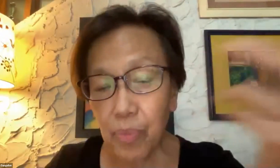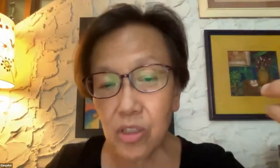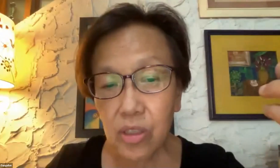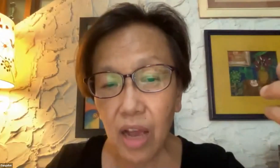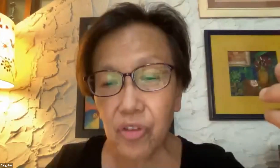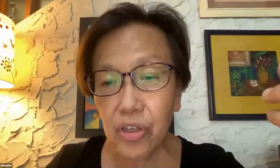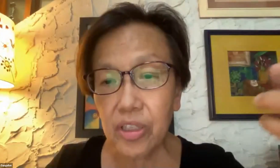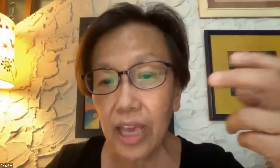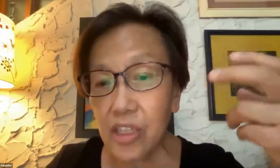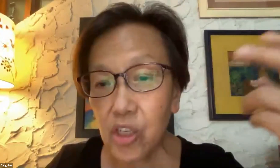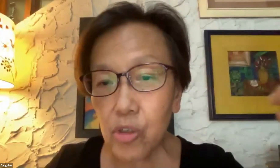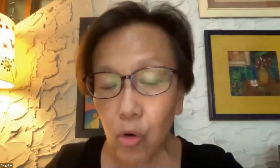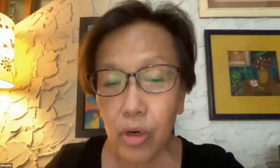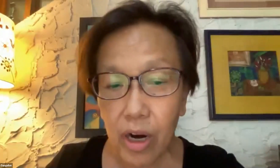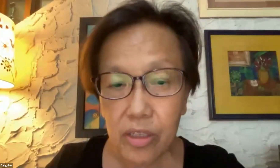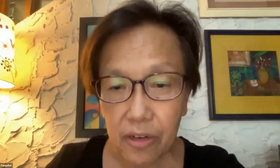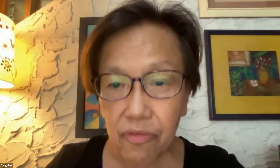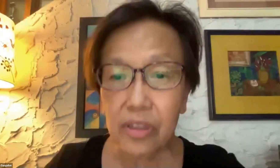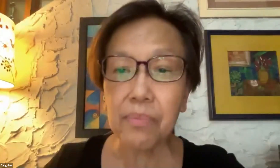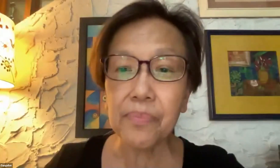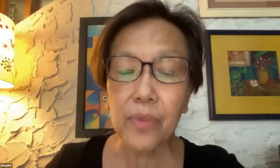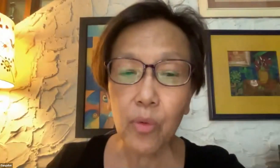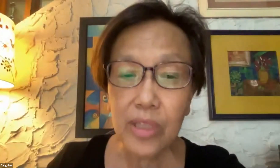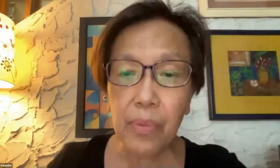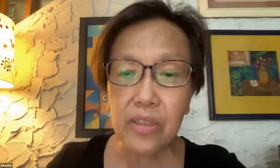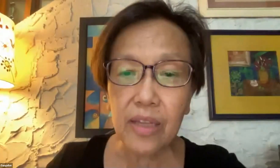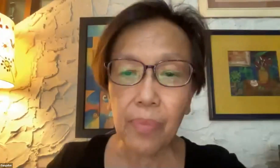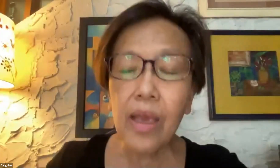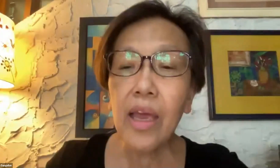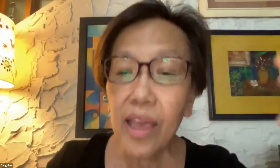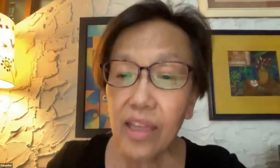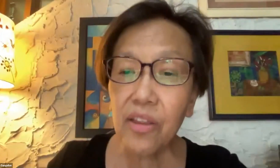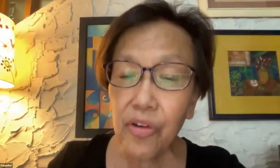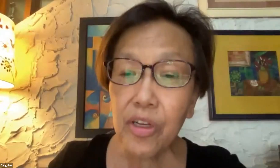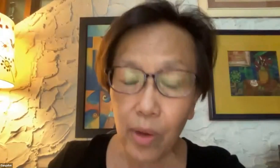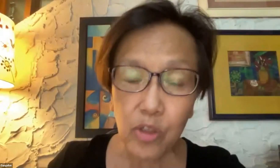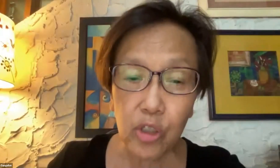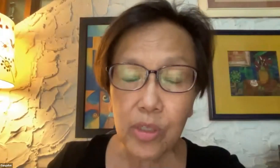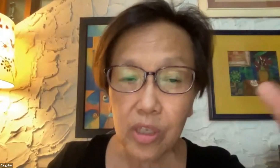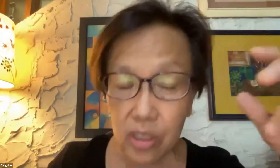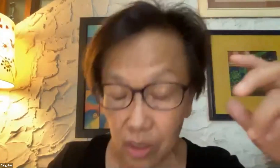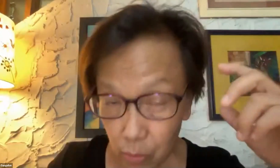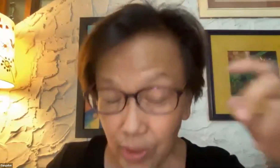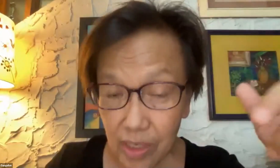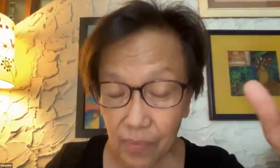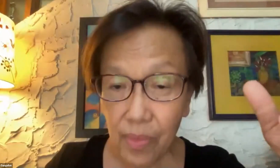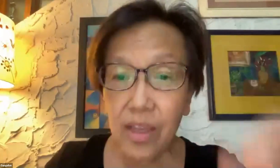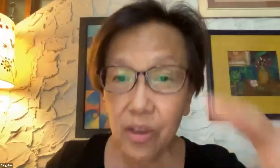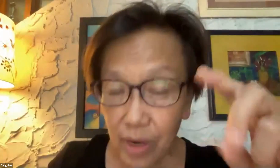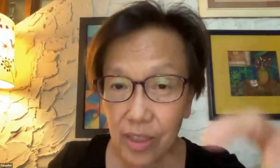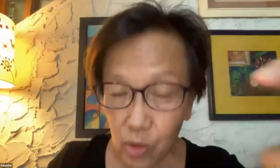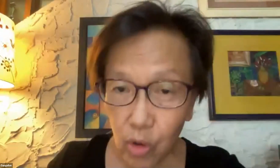what happens after the LGU scorecards are filled up? What happens then? And the third question, which is